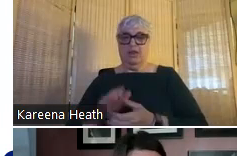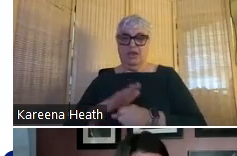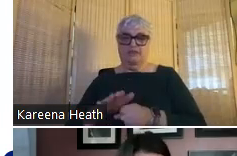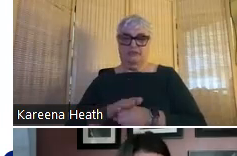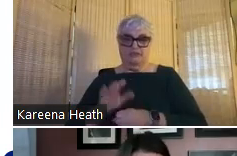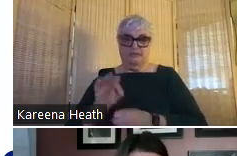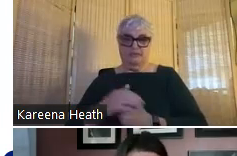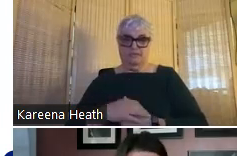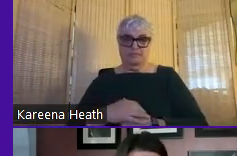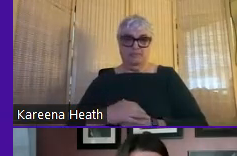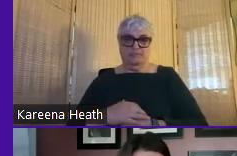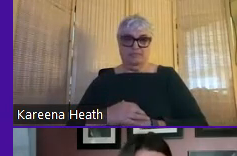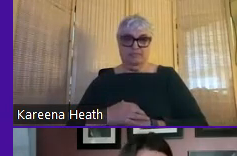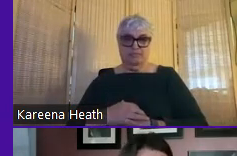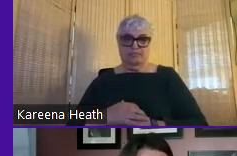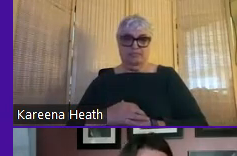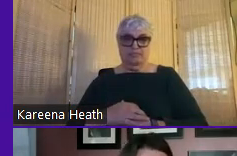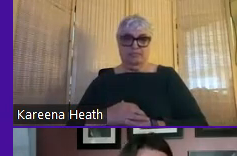standard. Next slide, please.